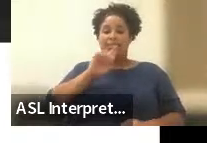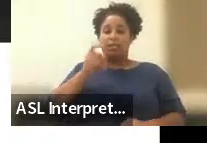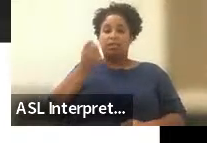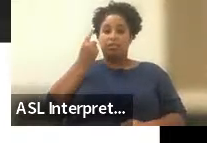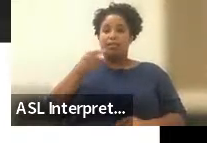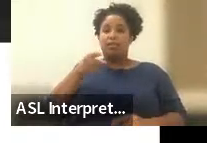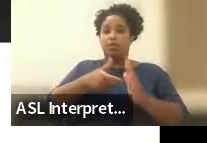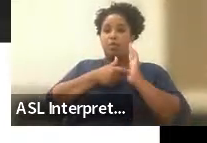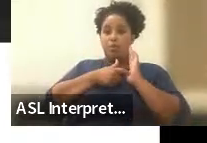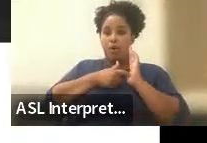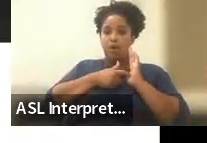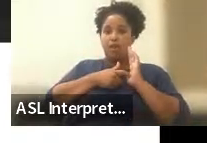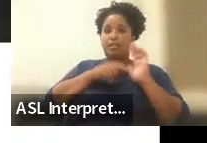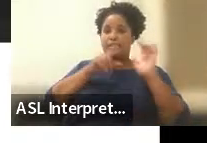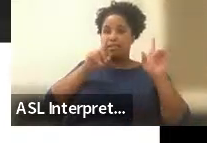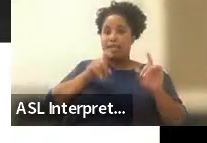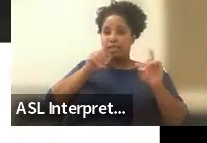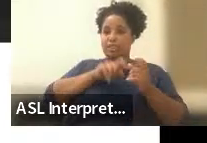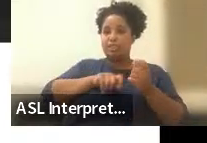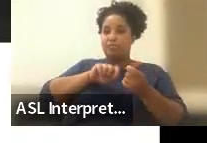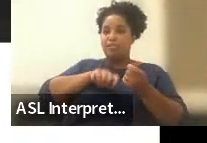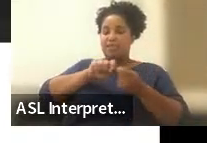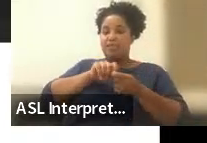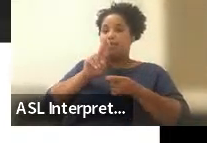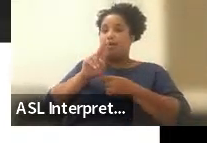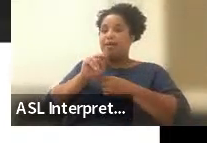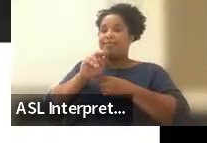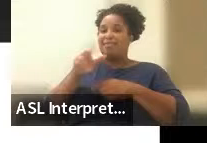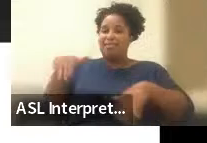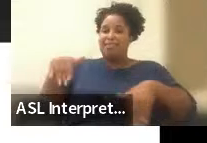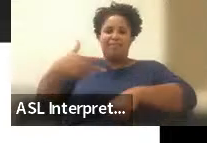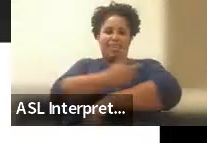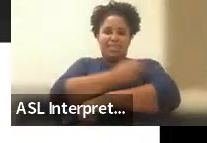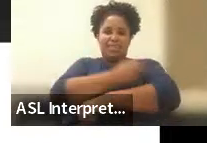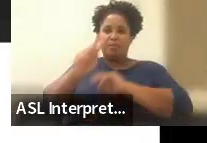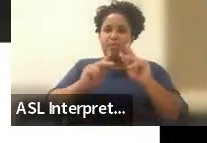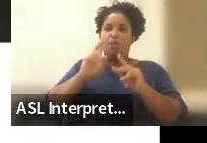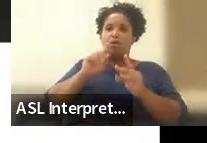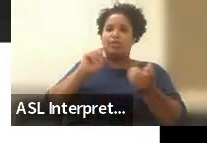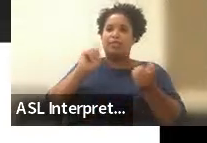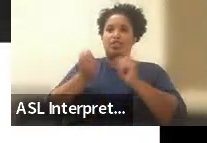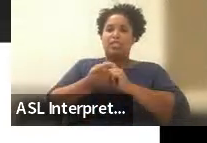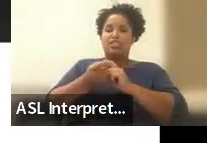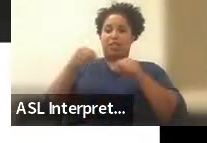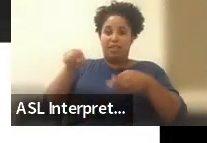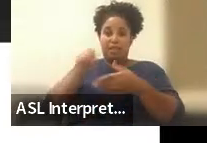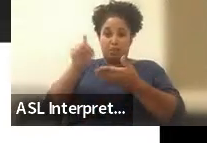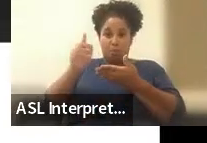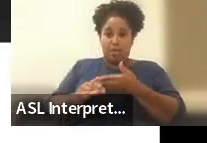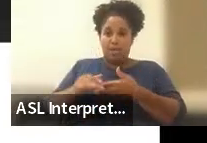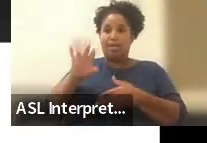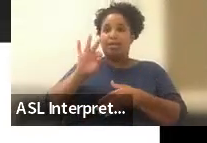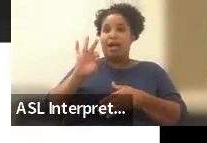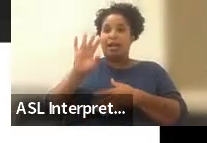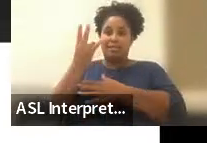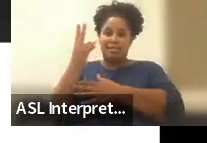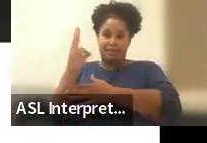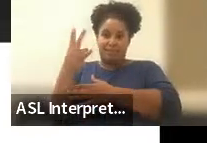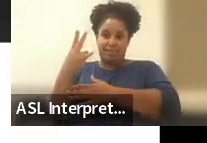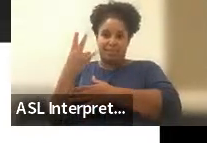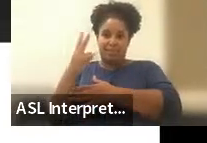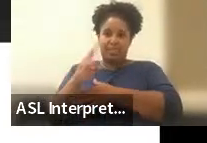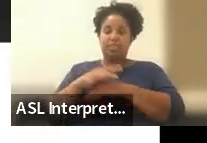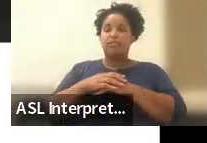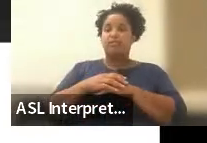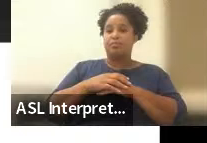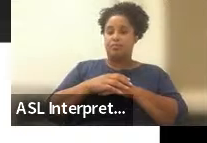state requirements to test certain unvaccinated workers is going to be changing this weekend, starting on 9/17. The